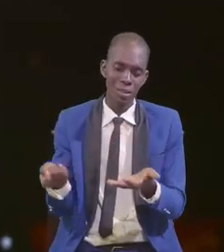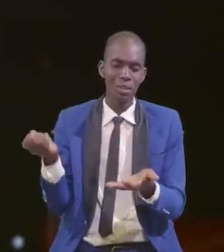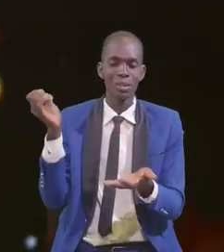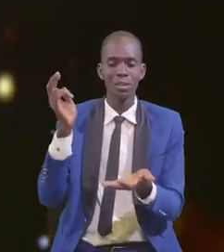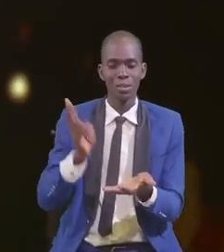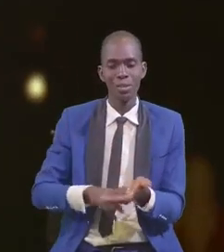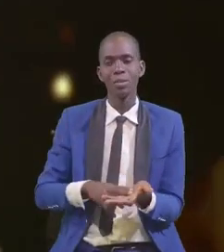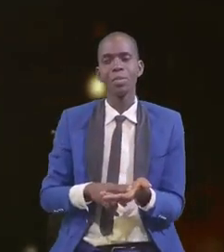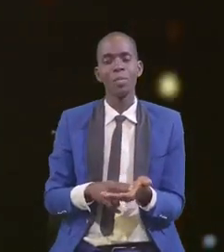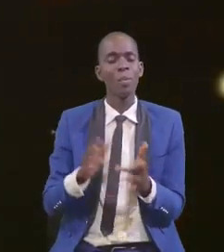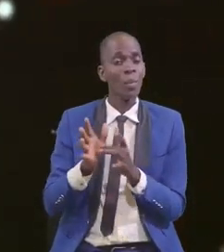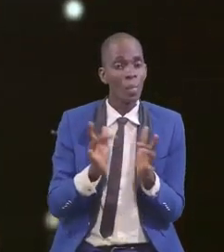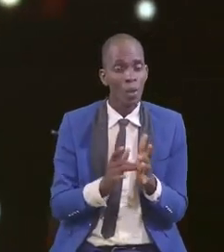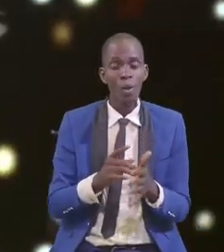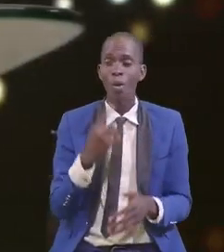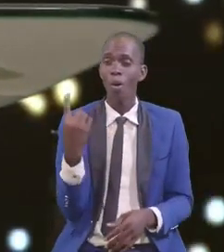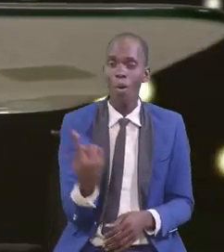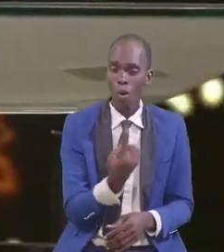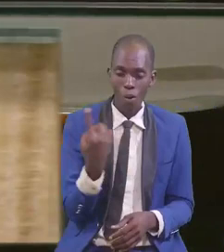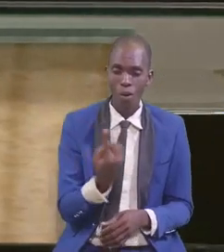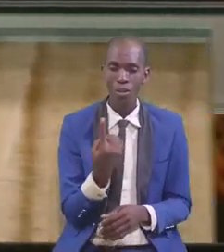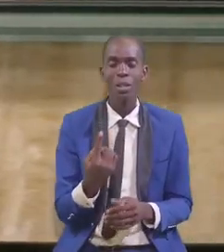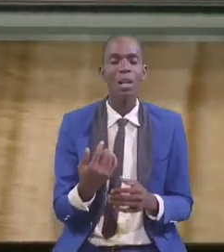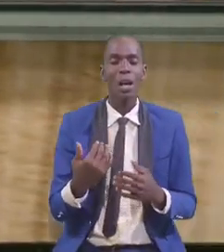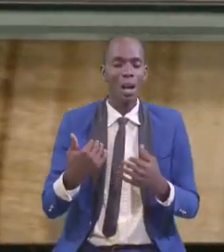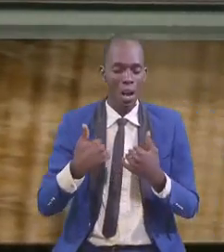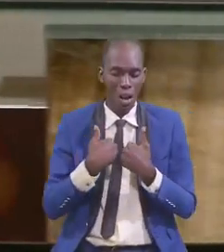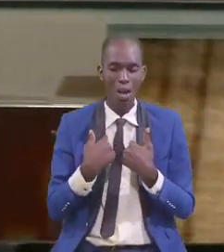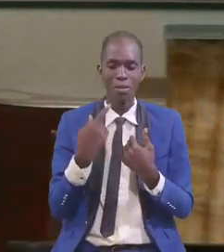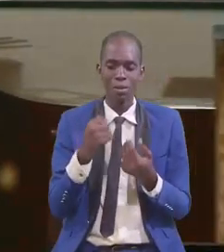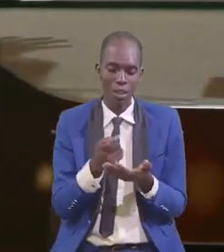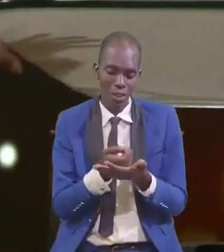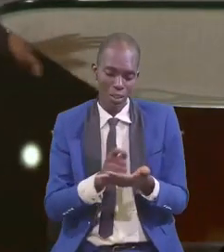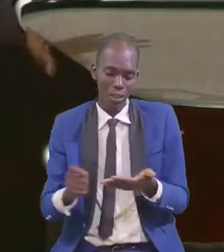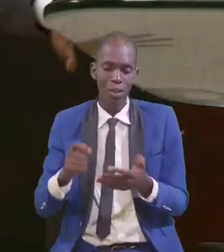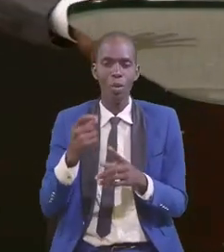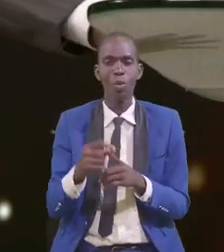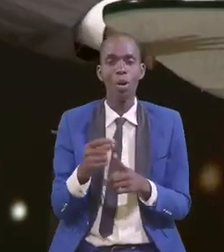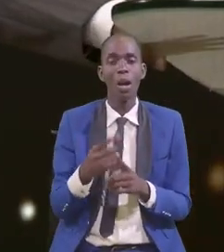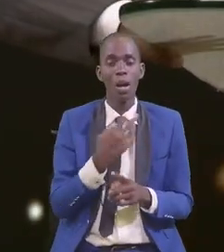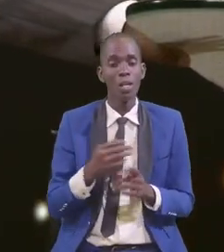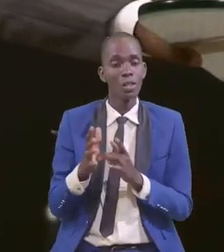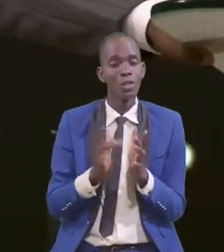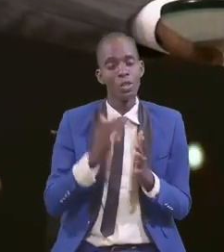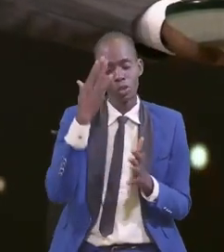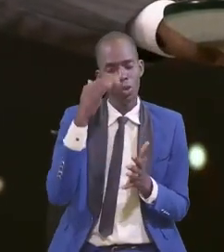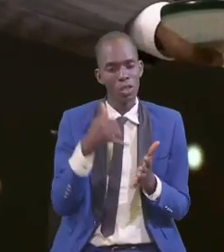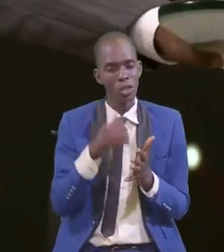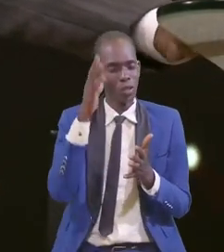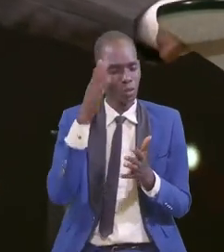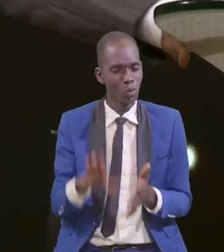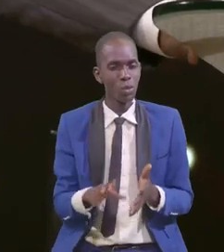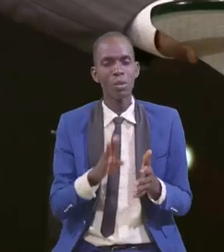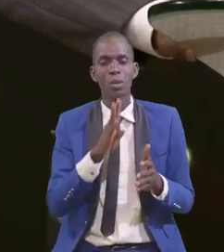Jesus always had the reaching one, and he knew that it will be accomplished as it has